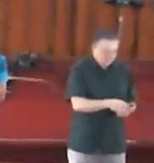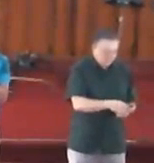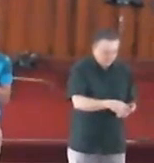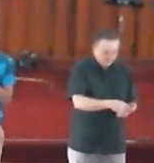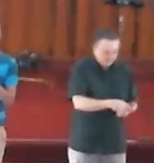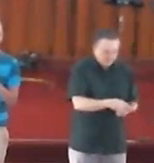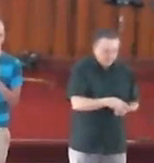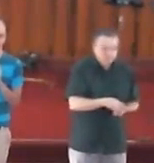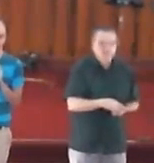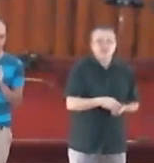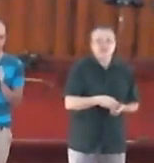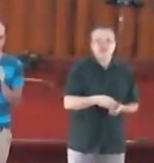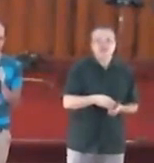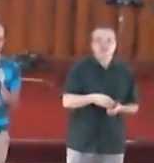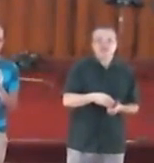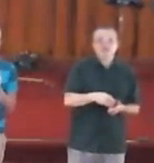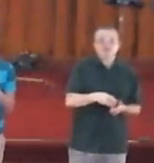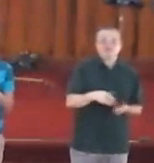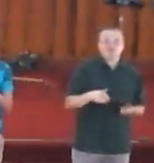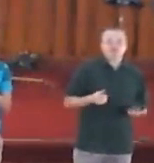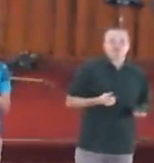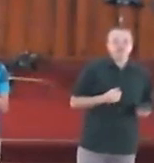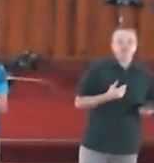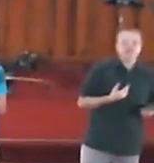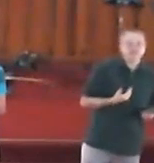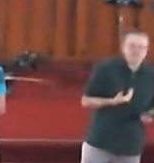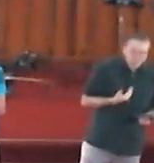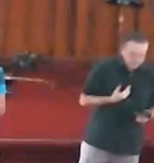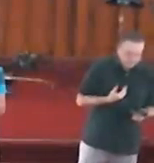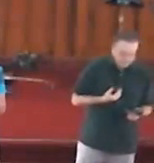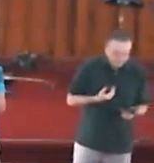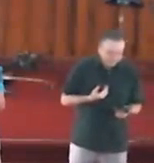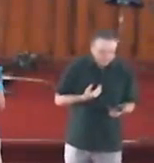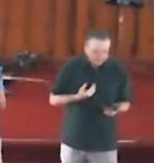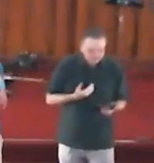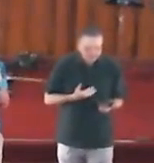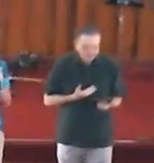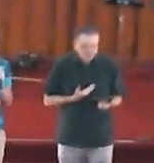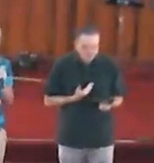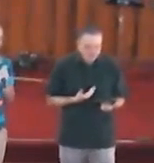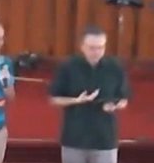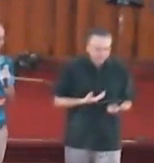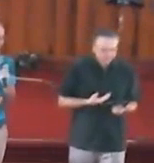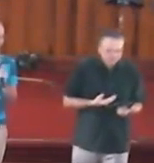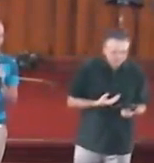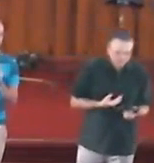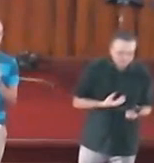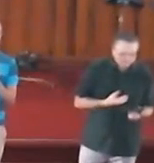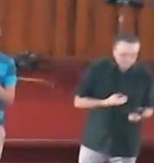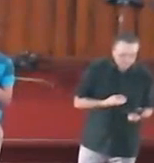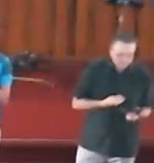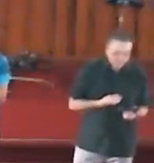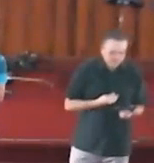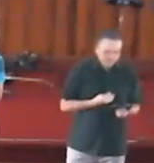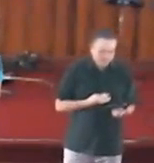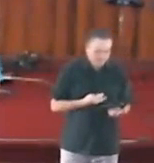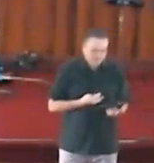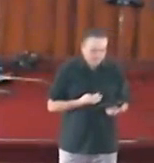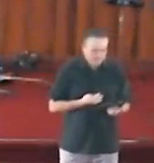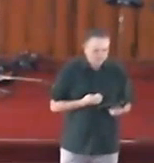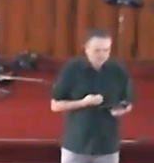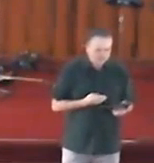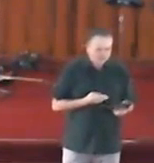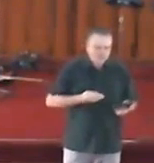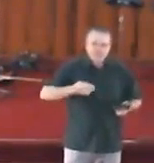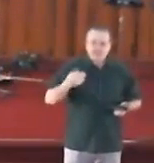that occurrence happened various times. Fue repetido en la iglesia primitiva en varias ocasiones. It happened various times in the